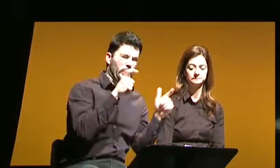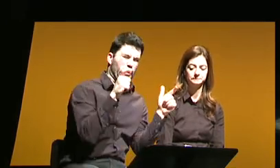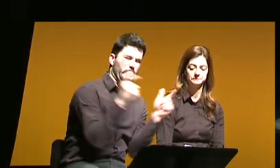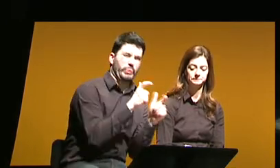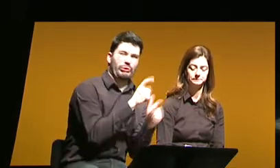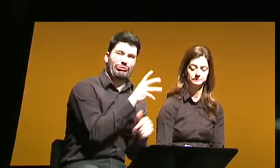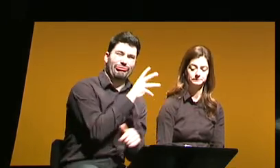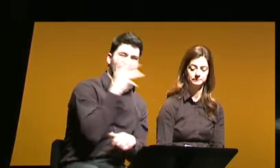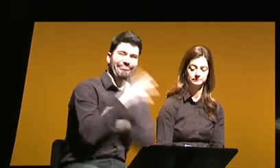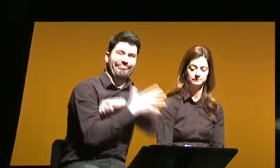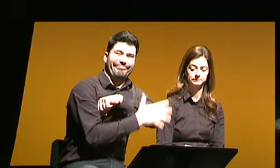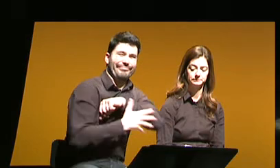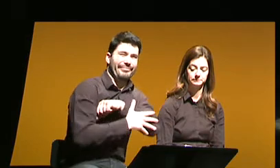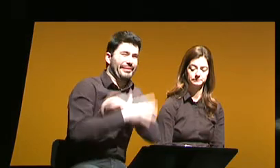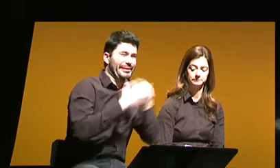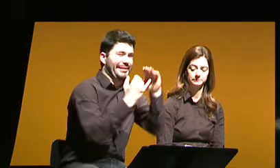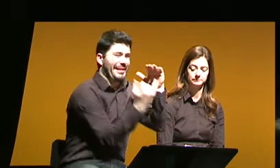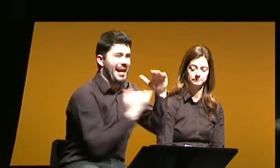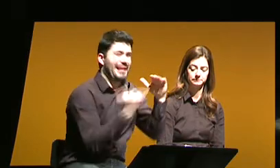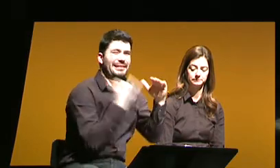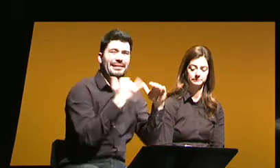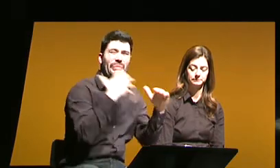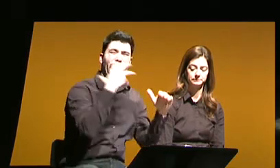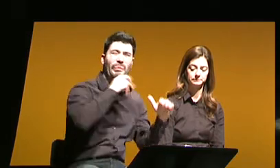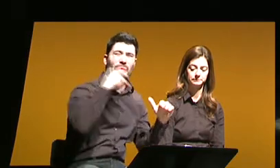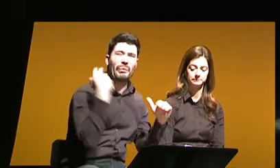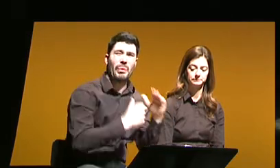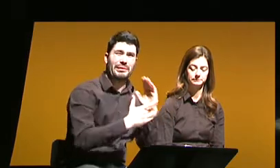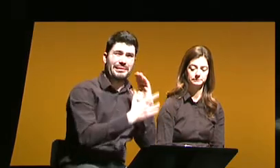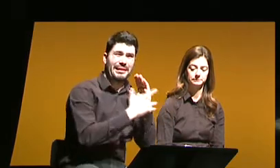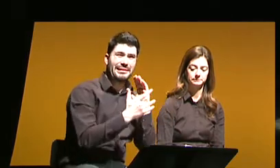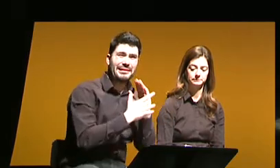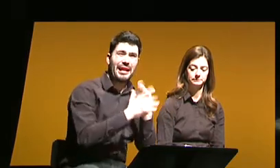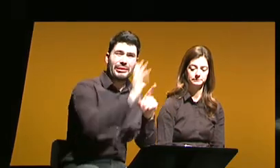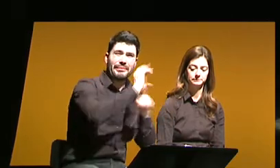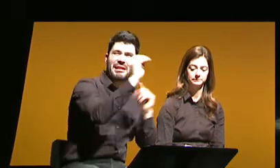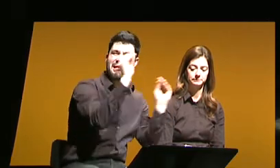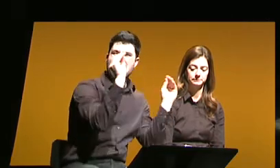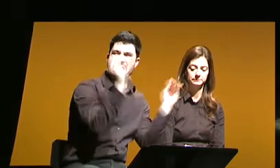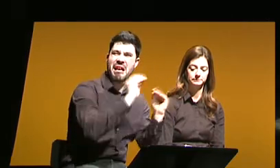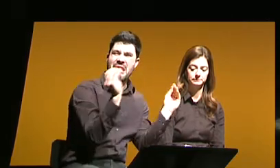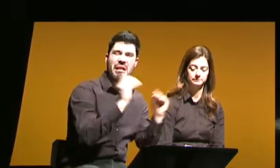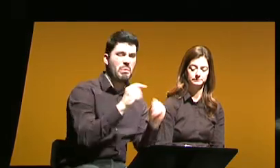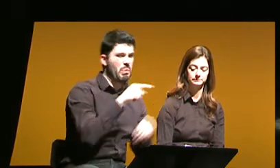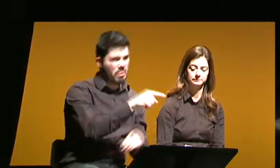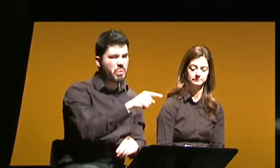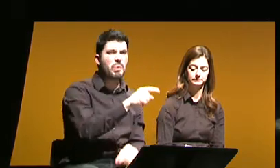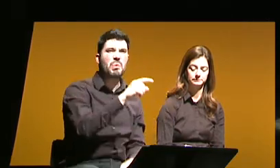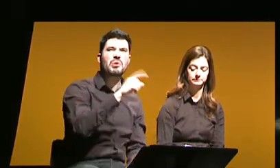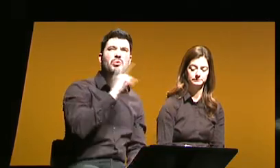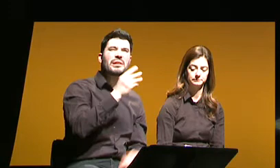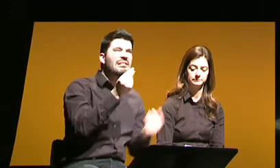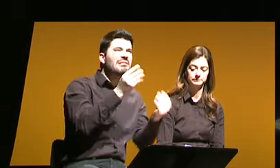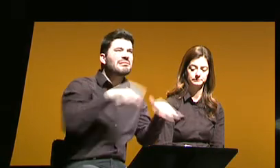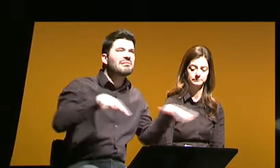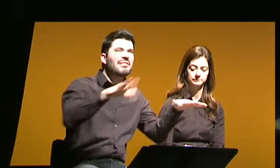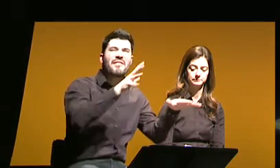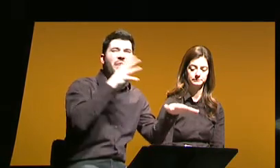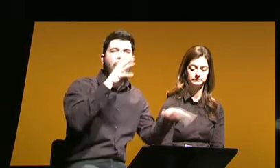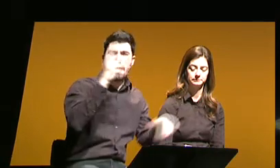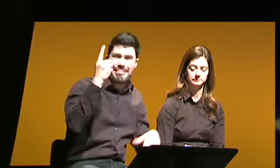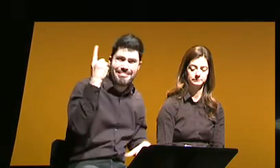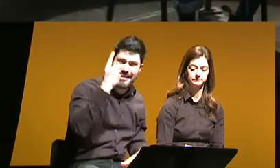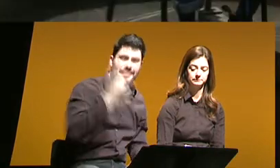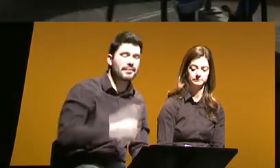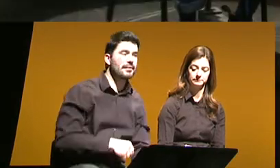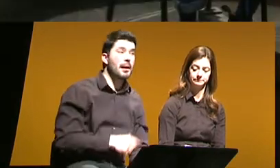is very isolated. It's a barren old town that technology and progress bypass. There is nothing but cotton and dirt fields. This is